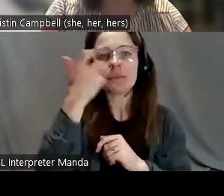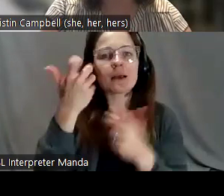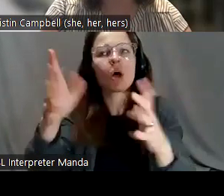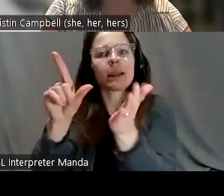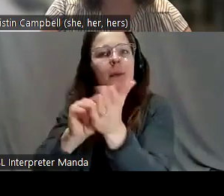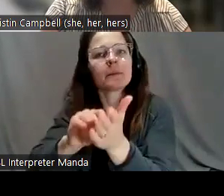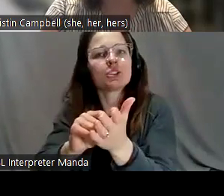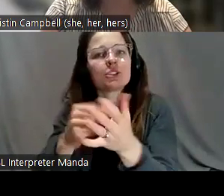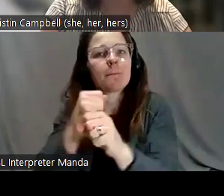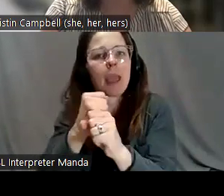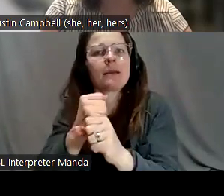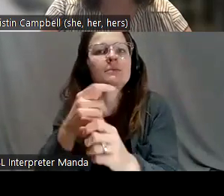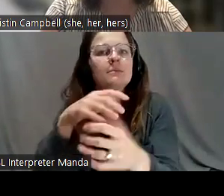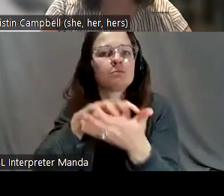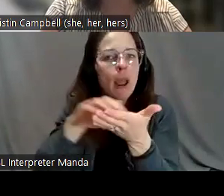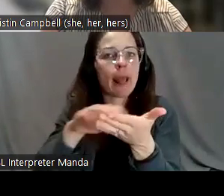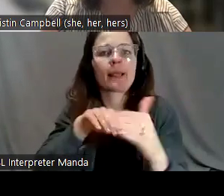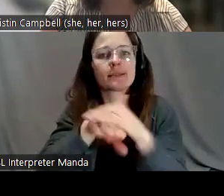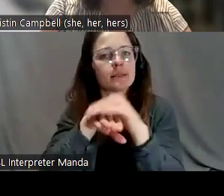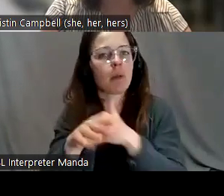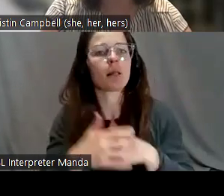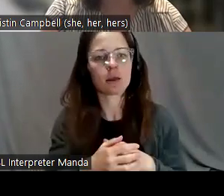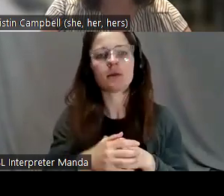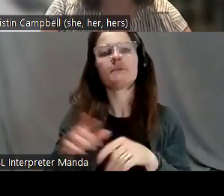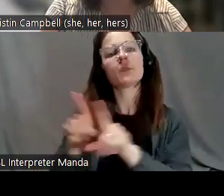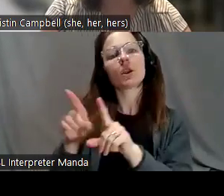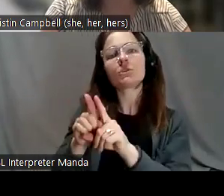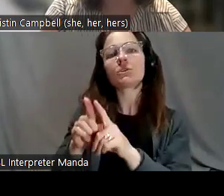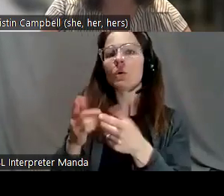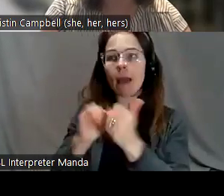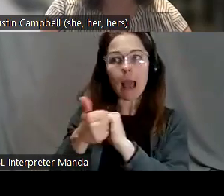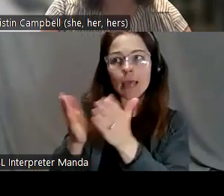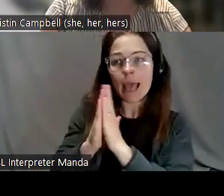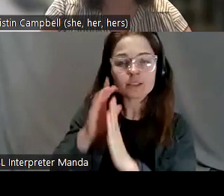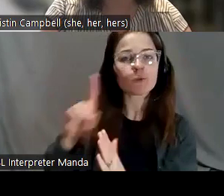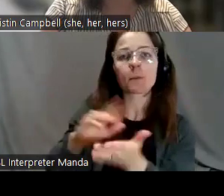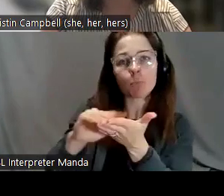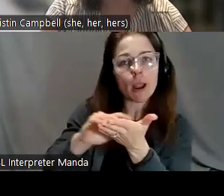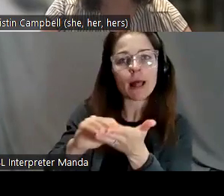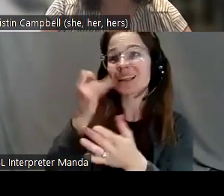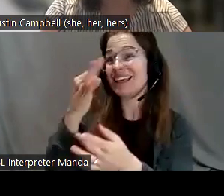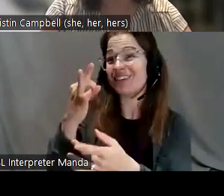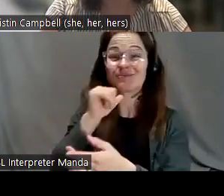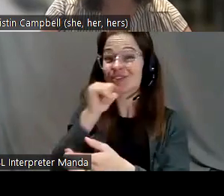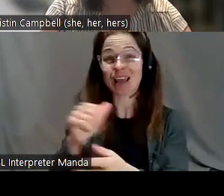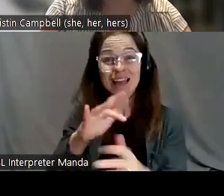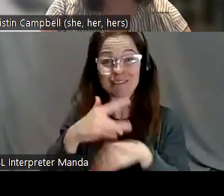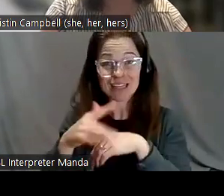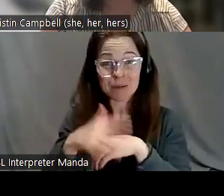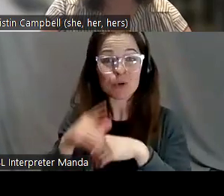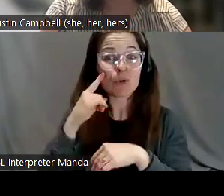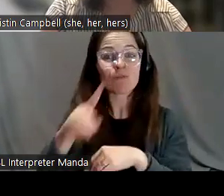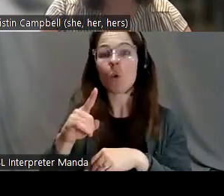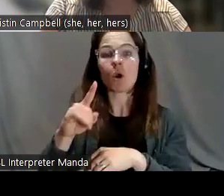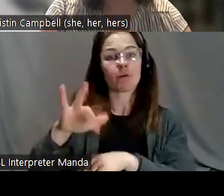straightforward avenue to request material in these accessible formats. So if they are not conventionally available in format